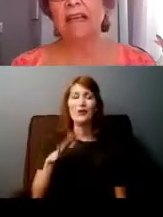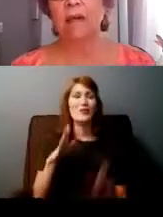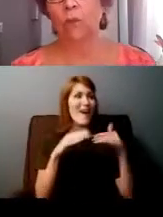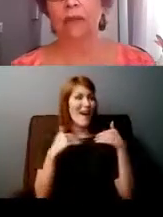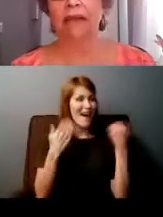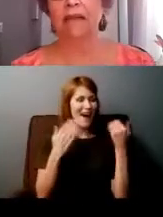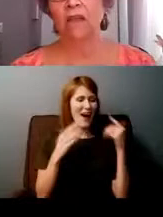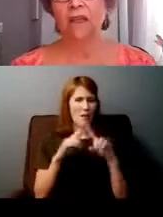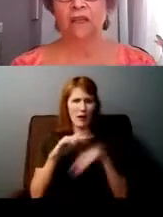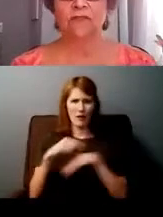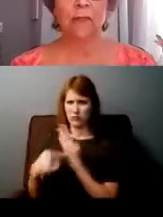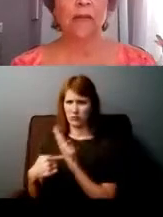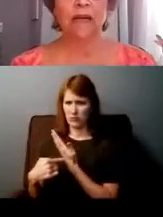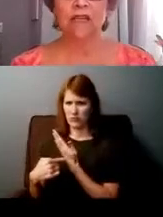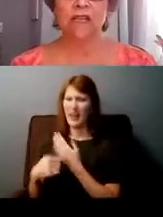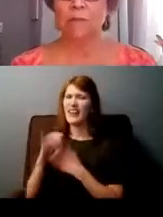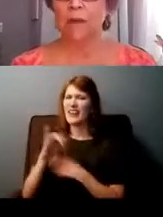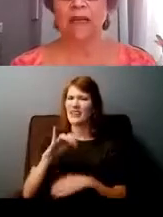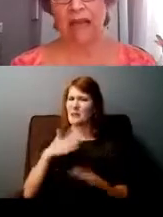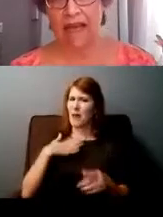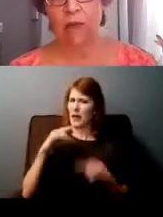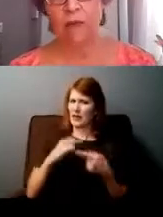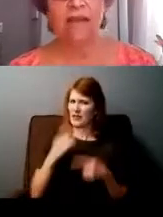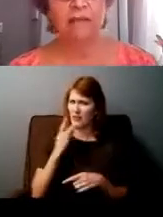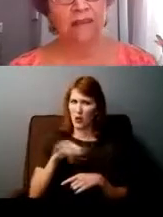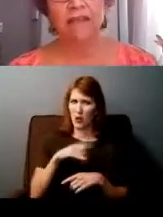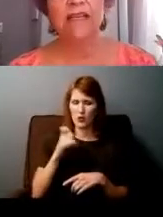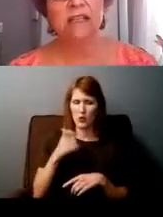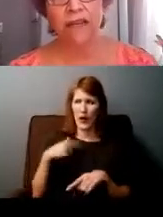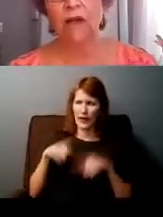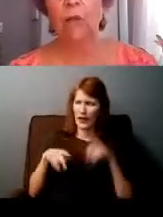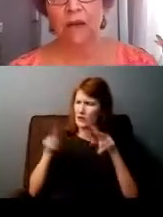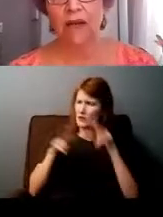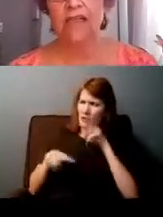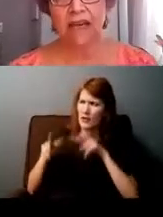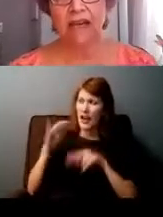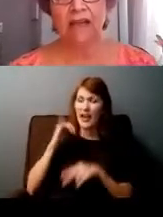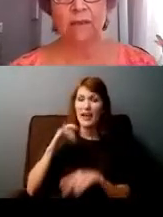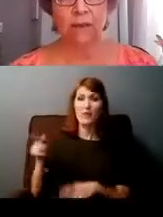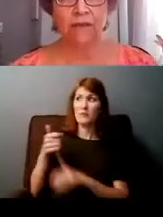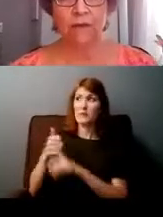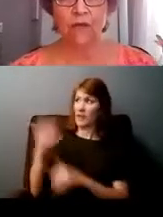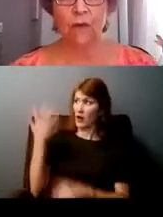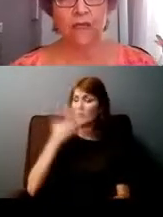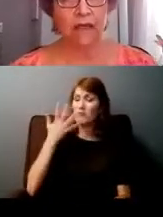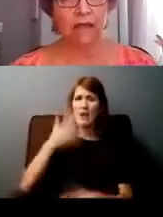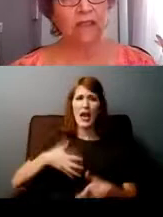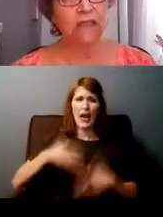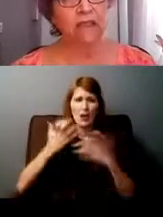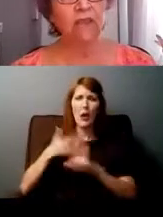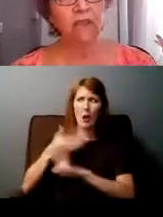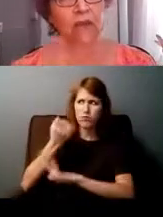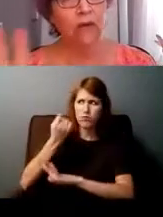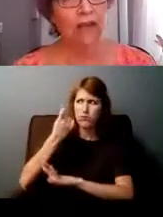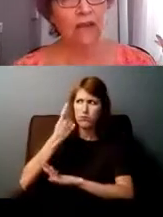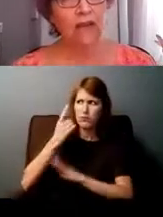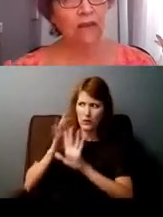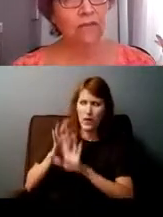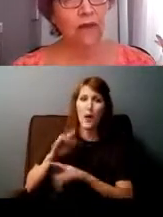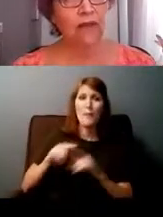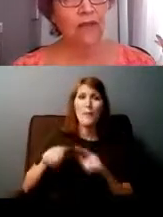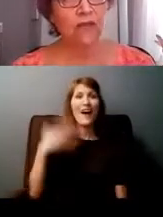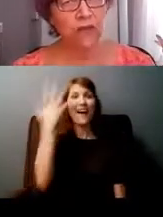that I can't read. If somebody's just being angry, at least I know where I stand. But those folks that look okay